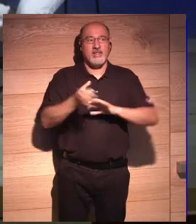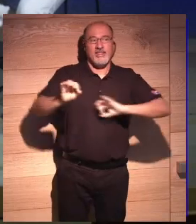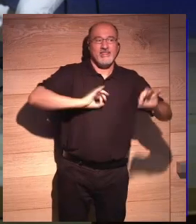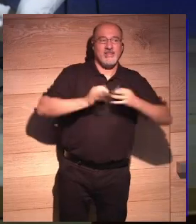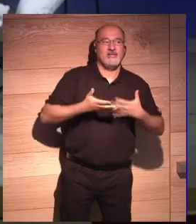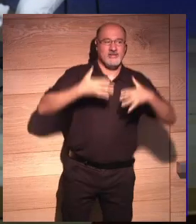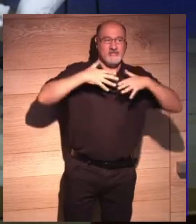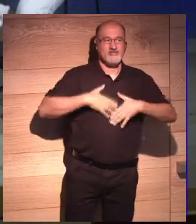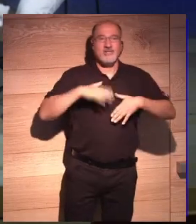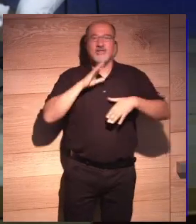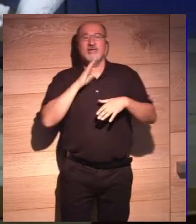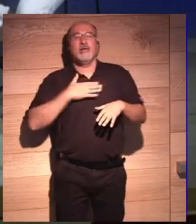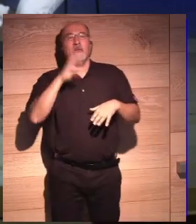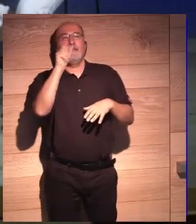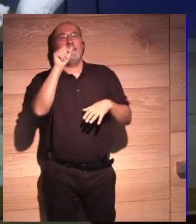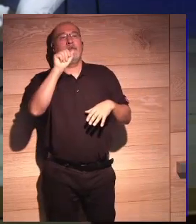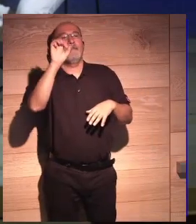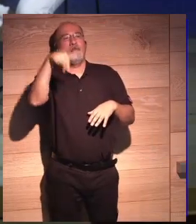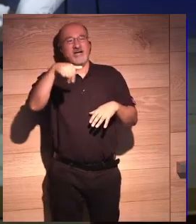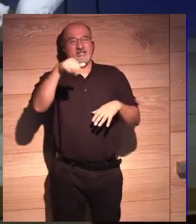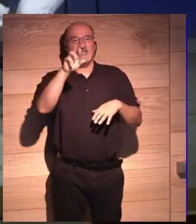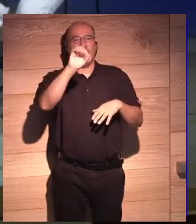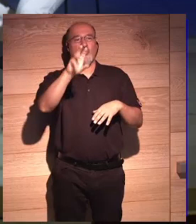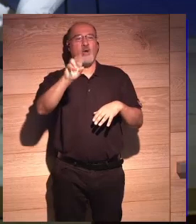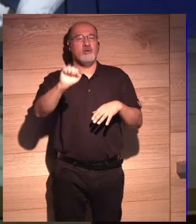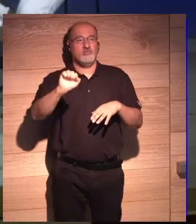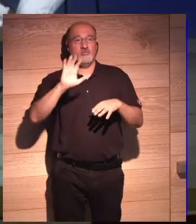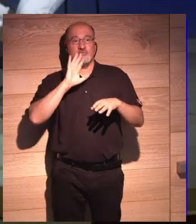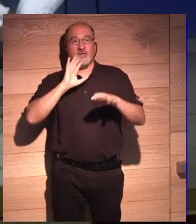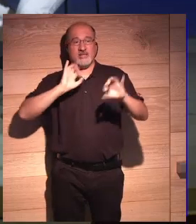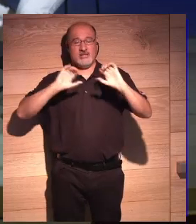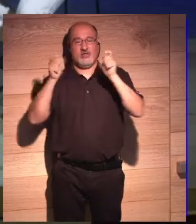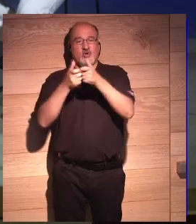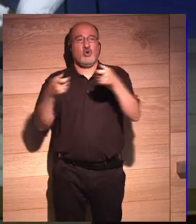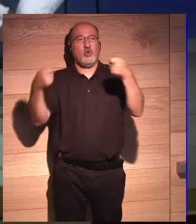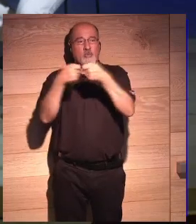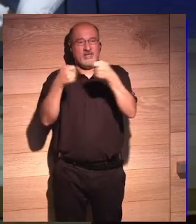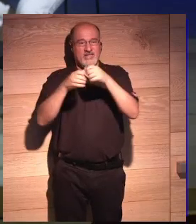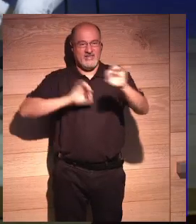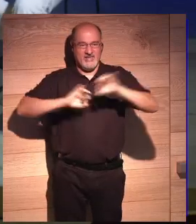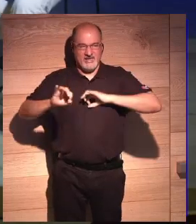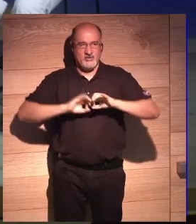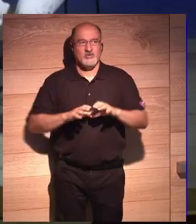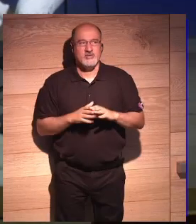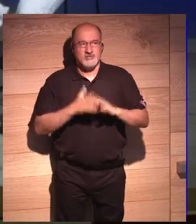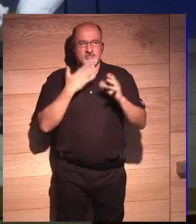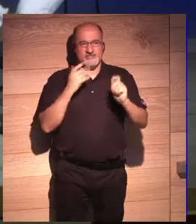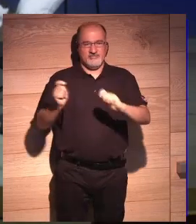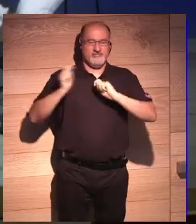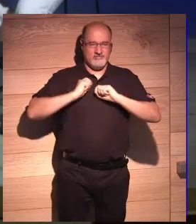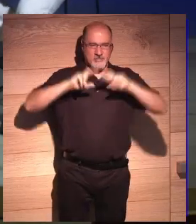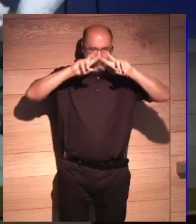very much. Punch Rank, that is an immersive theater company that I loved, and I had